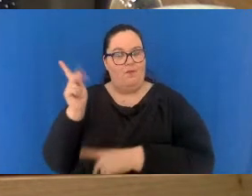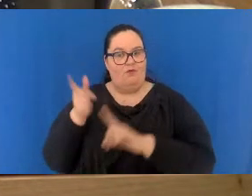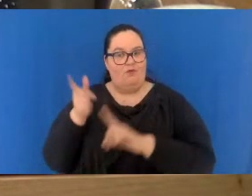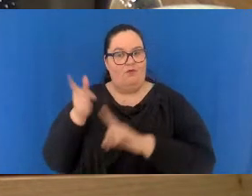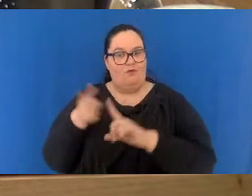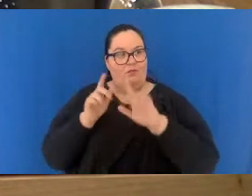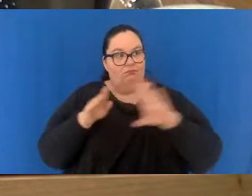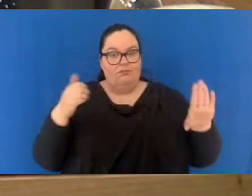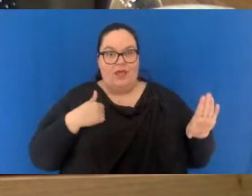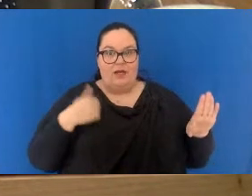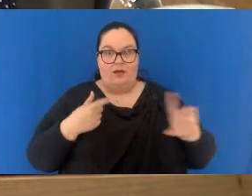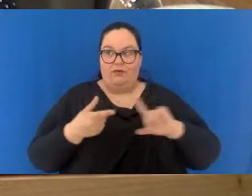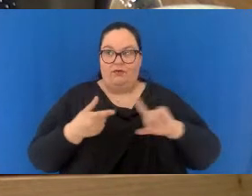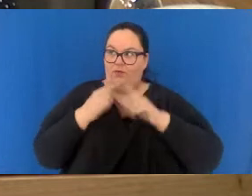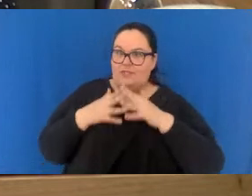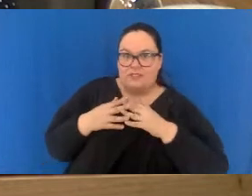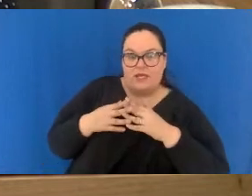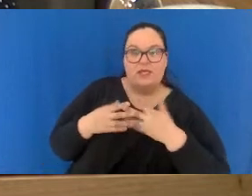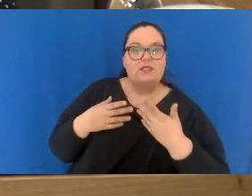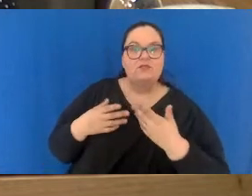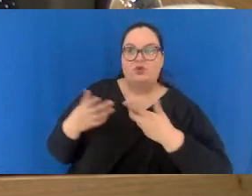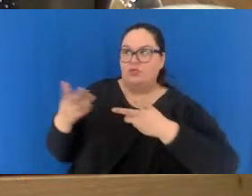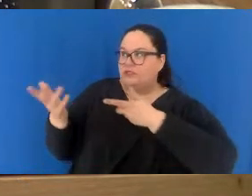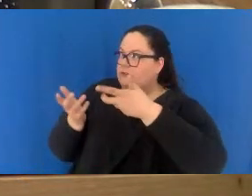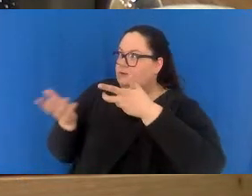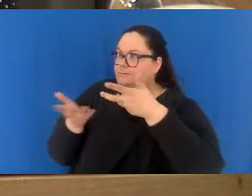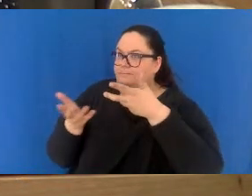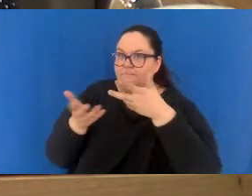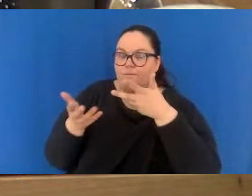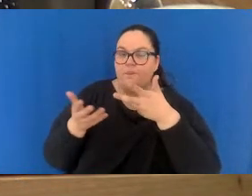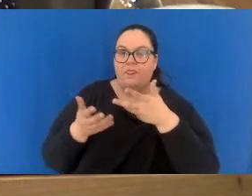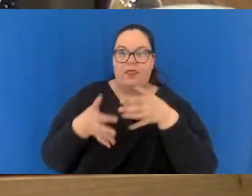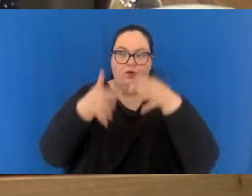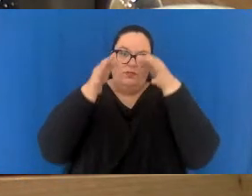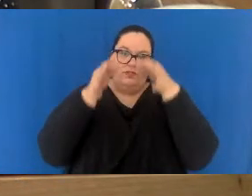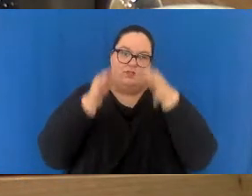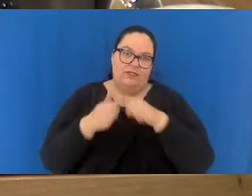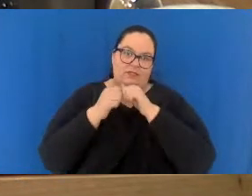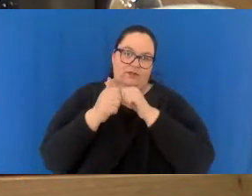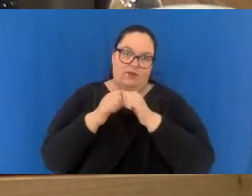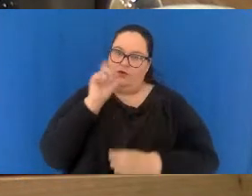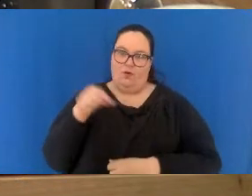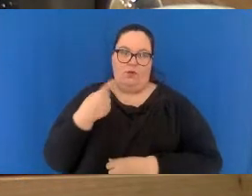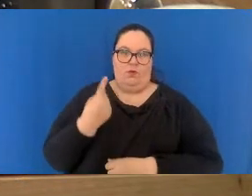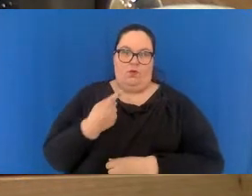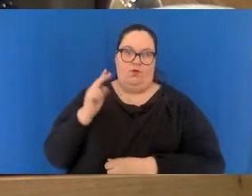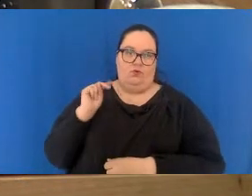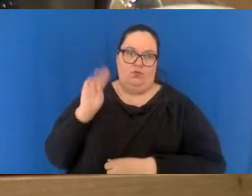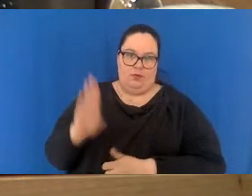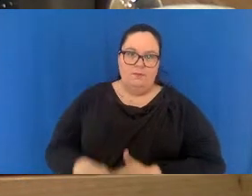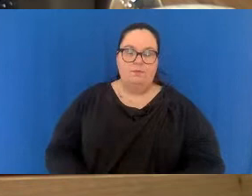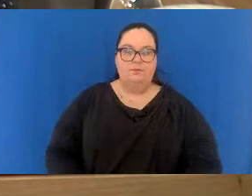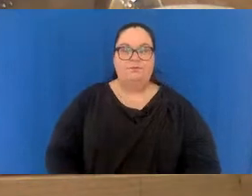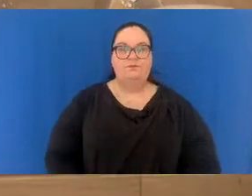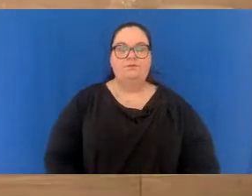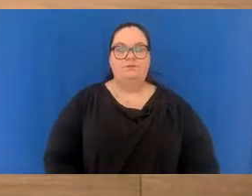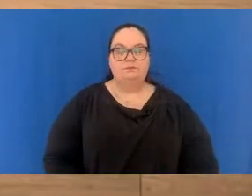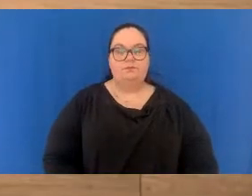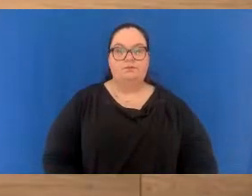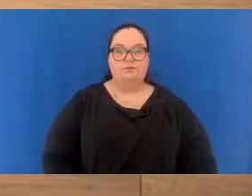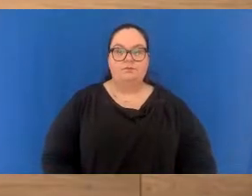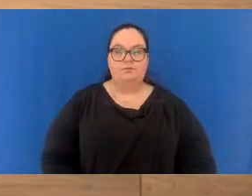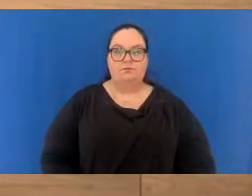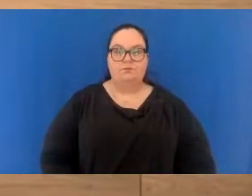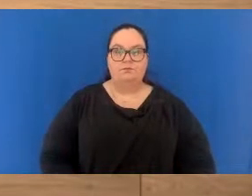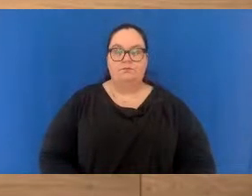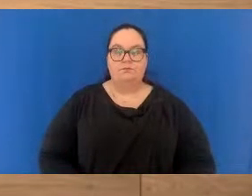will have those conversations with them and make those decisions together. Thank you, Minister. Thank